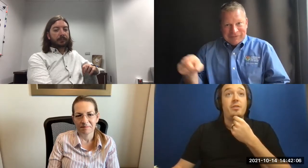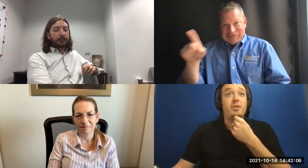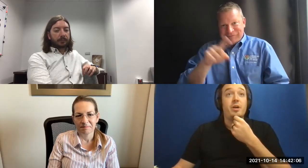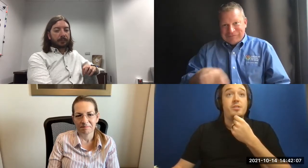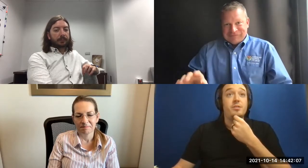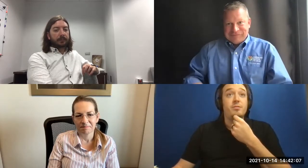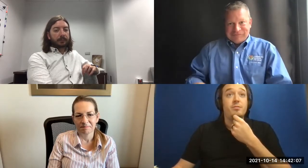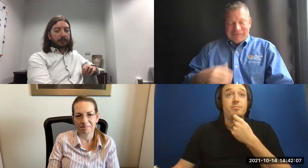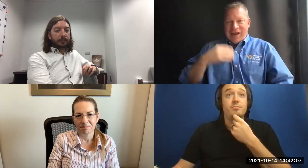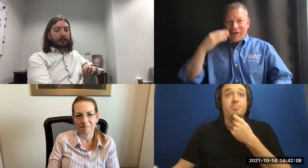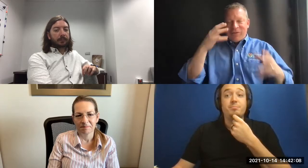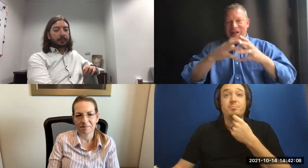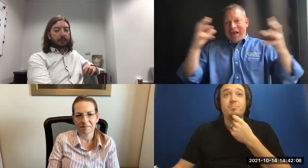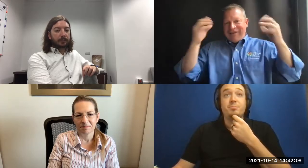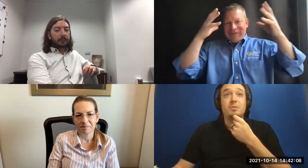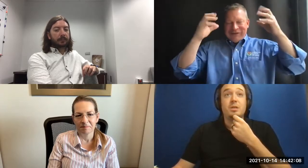Any other thoughts?